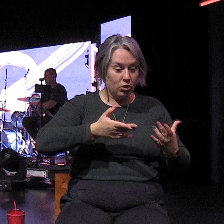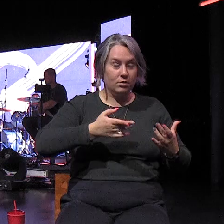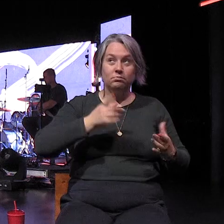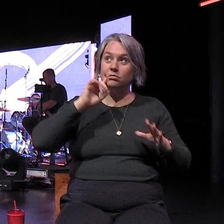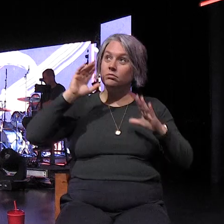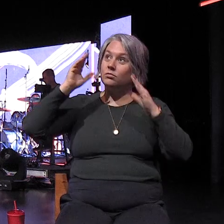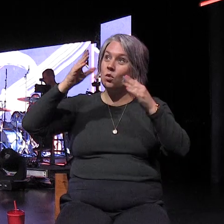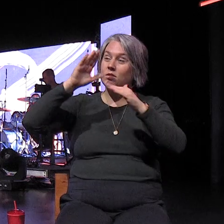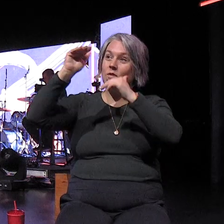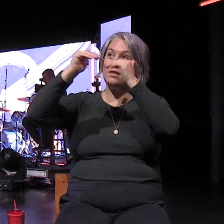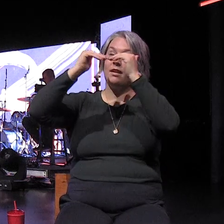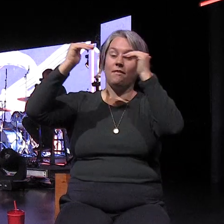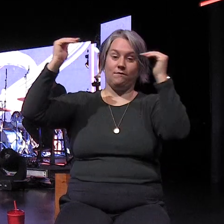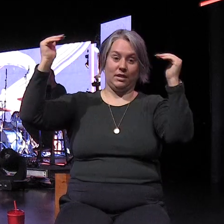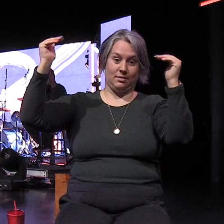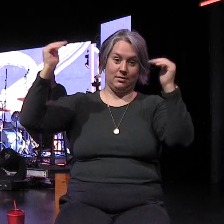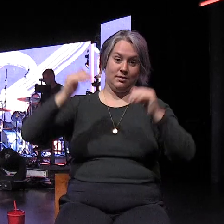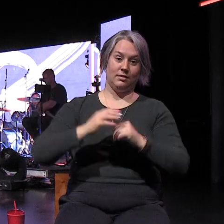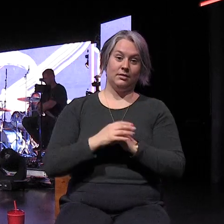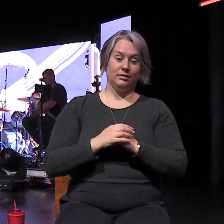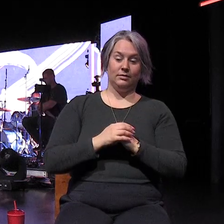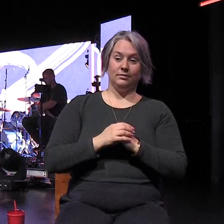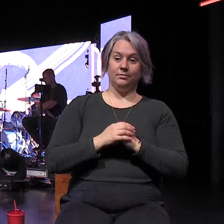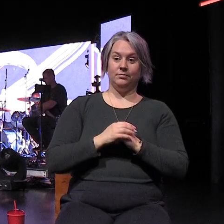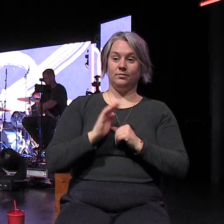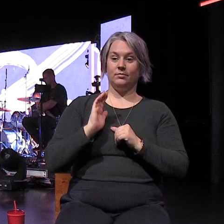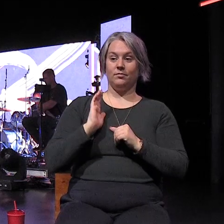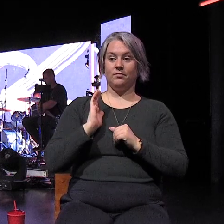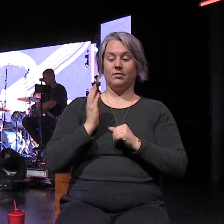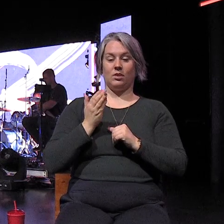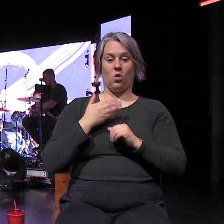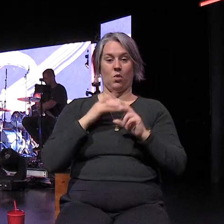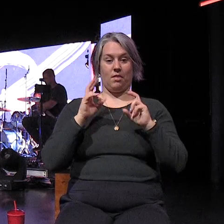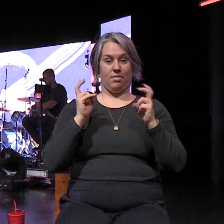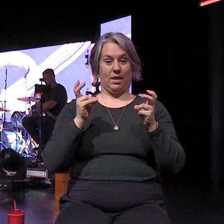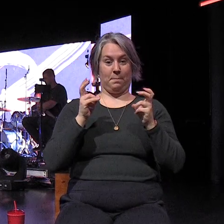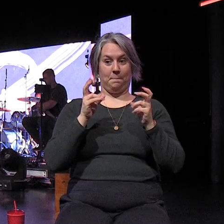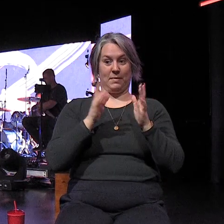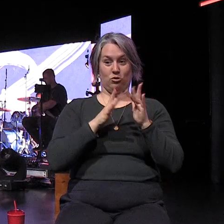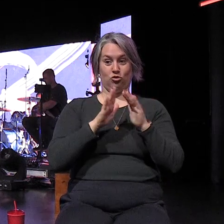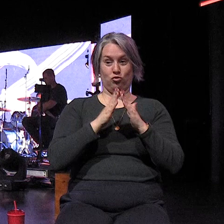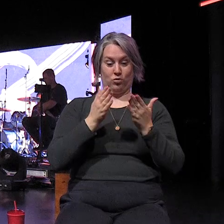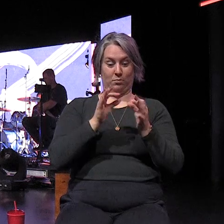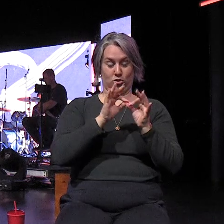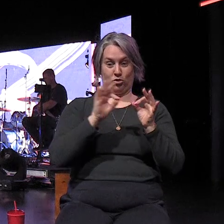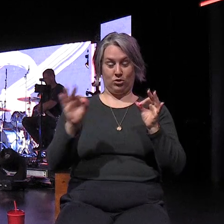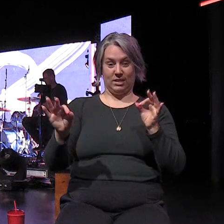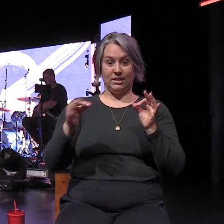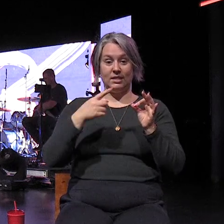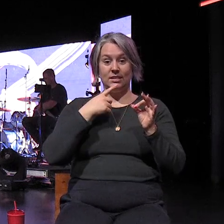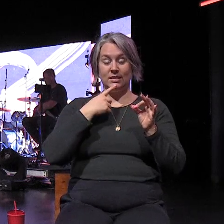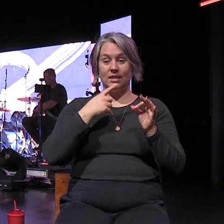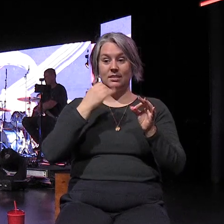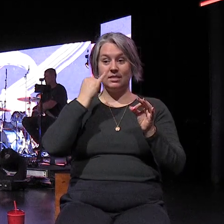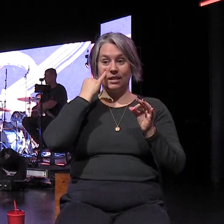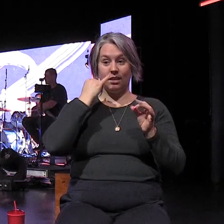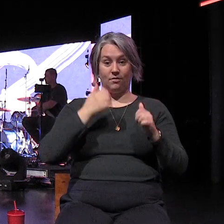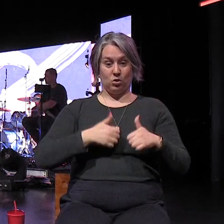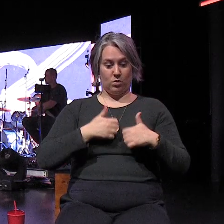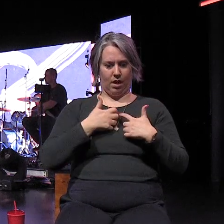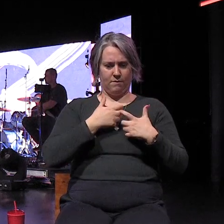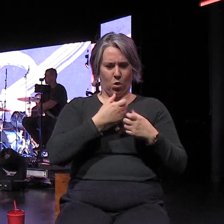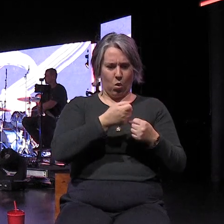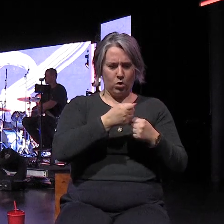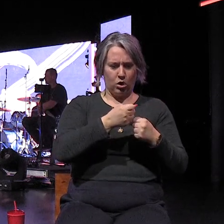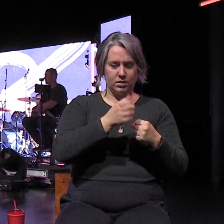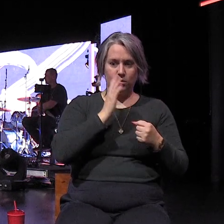theme scripture for this series on Crossroads is from Matthew 10. And it says, if you cling to your life, you will lose it. But